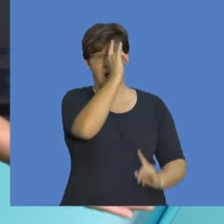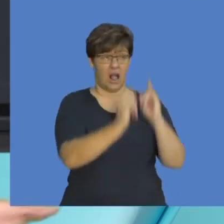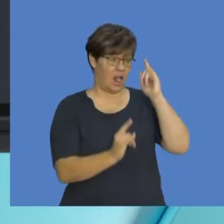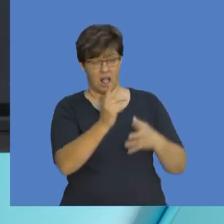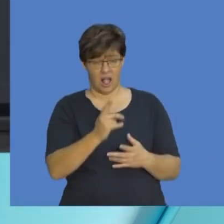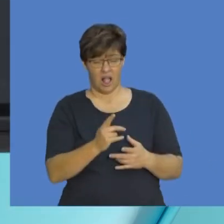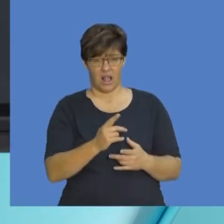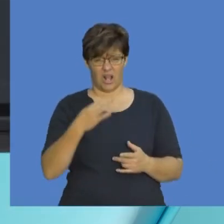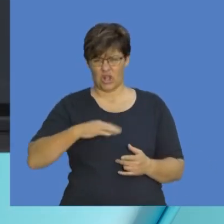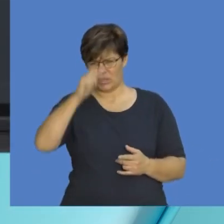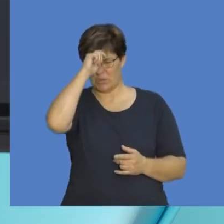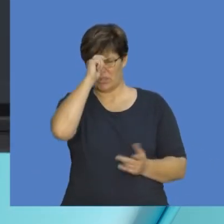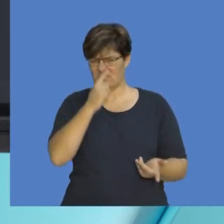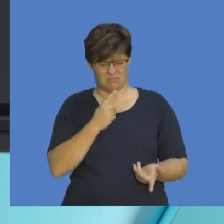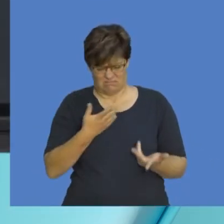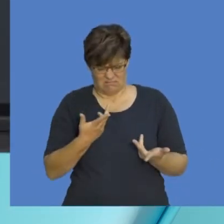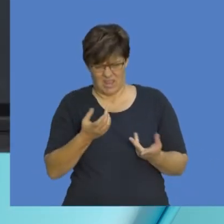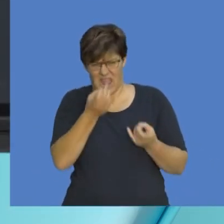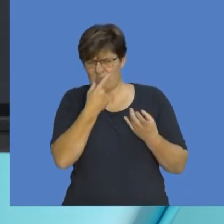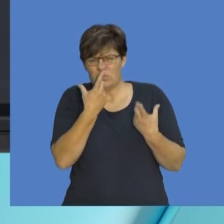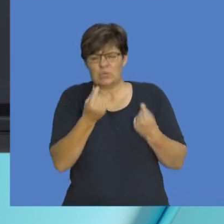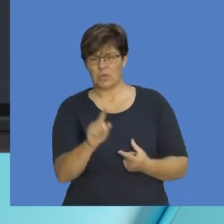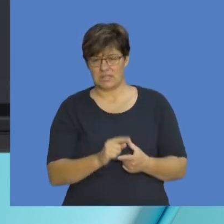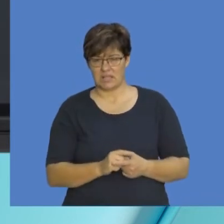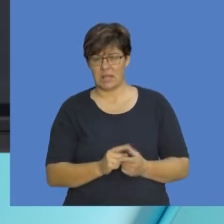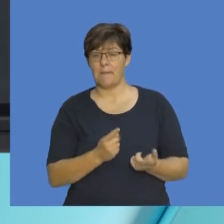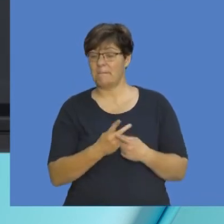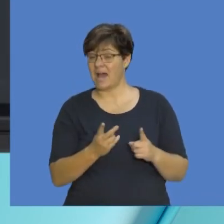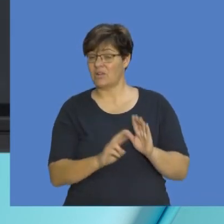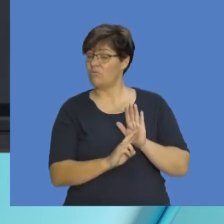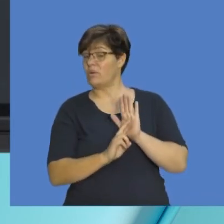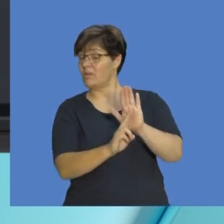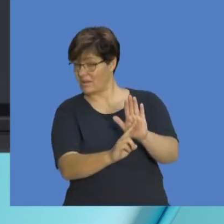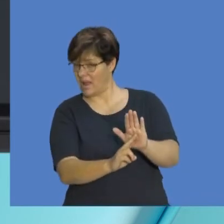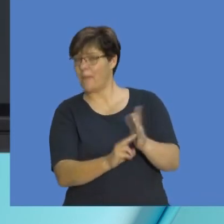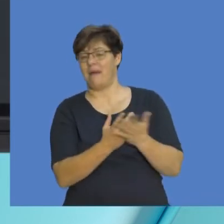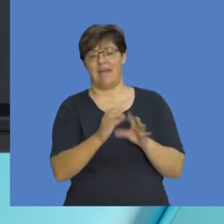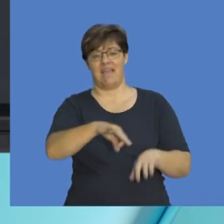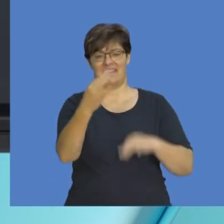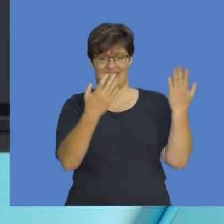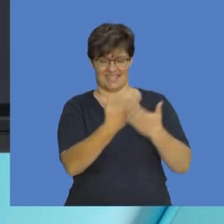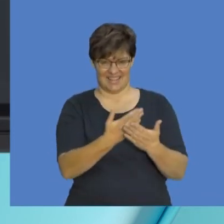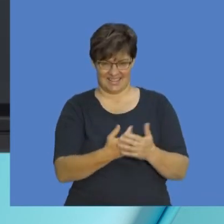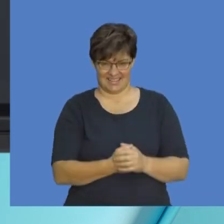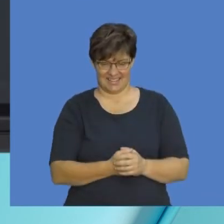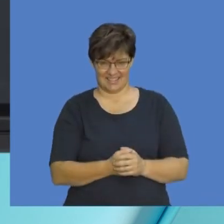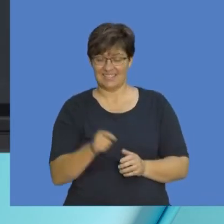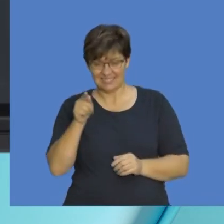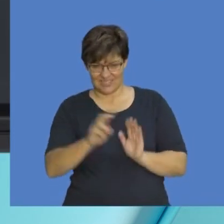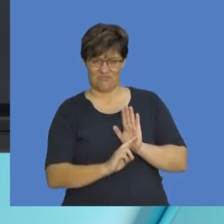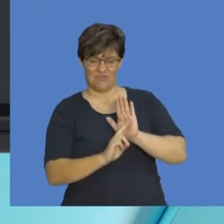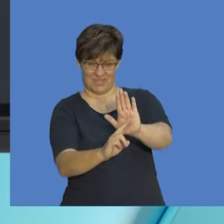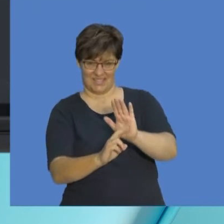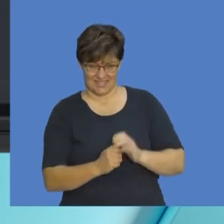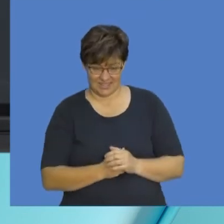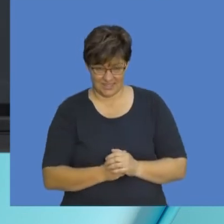boys, I mean, what can I do with it? But if I can represent that, I can do some analysis. So this is what we